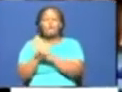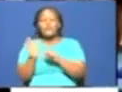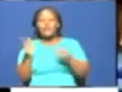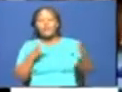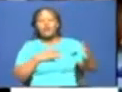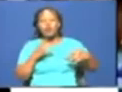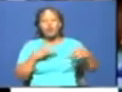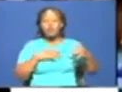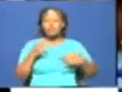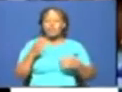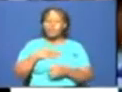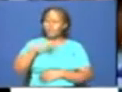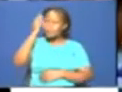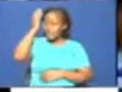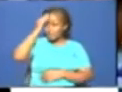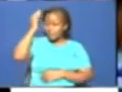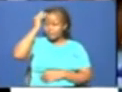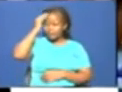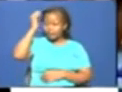I noted,